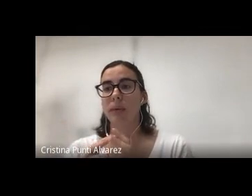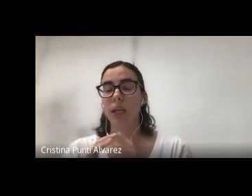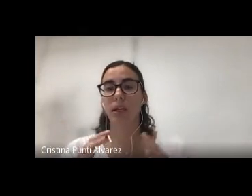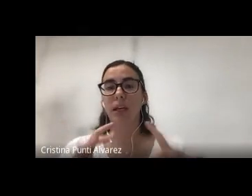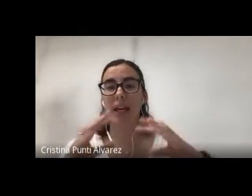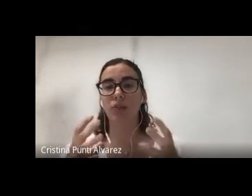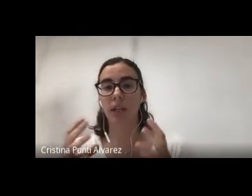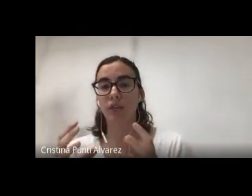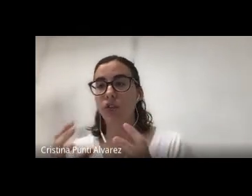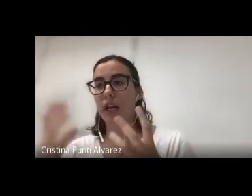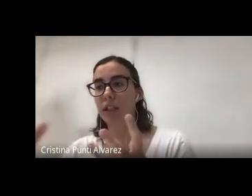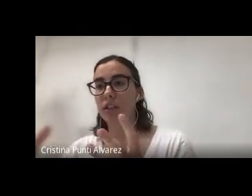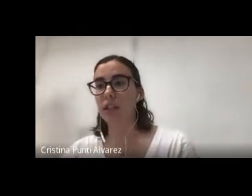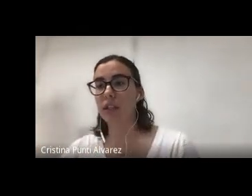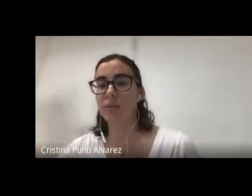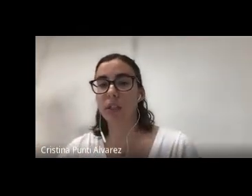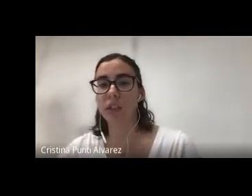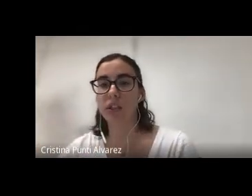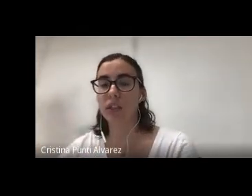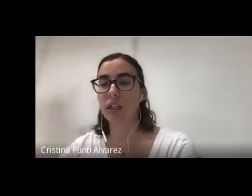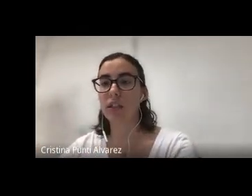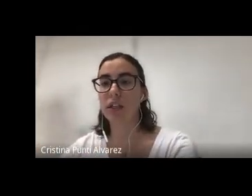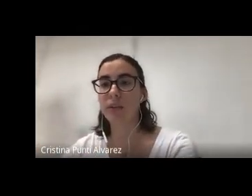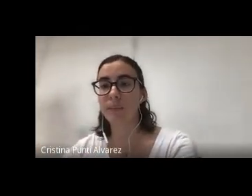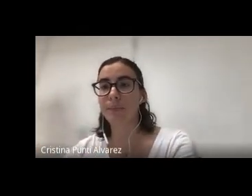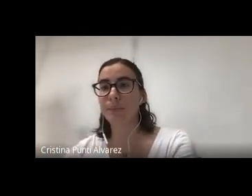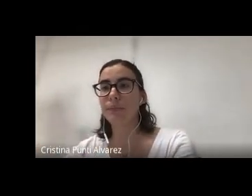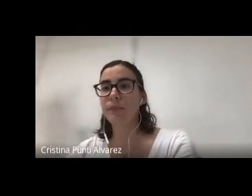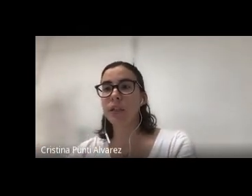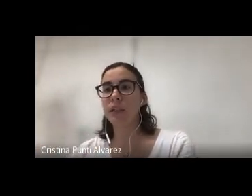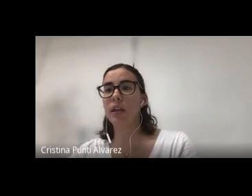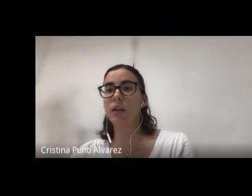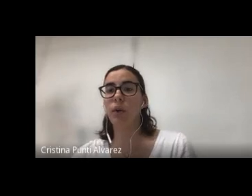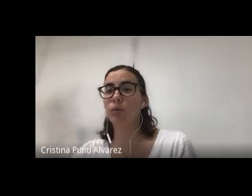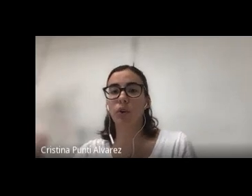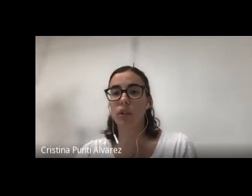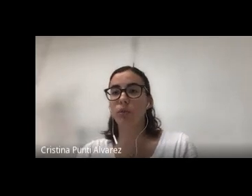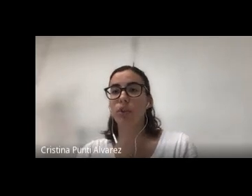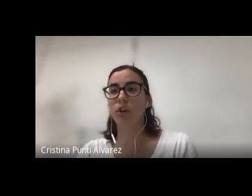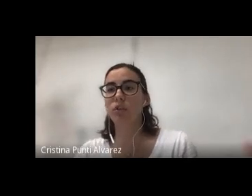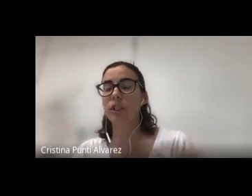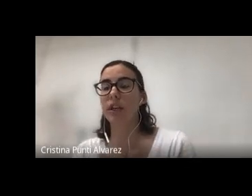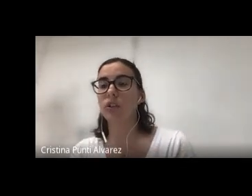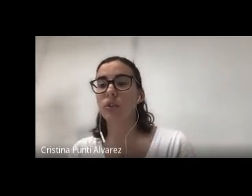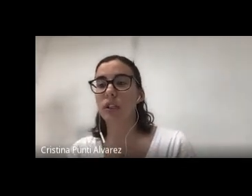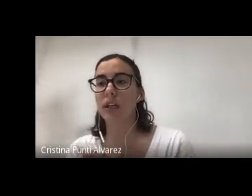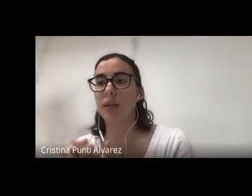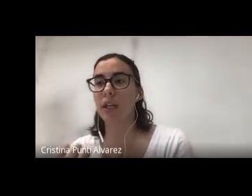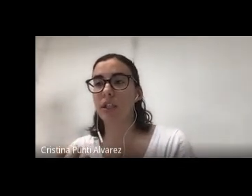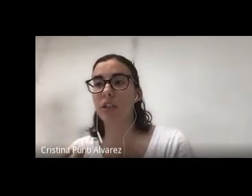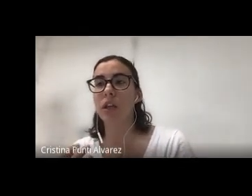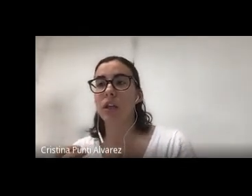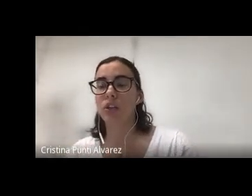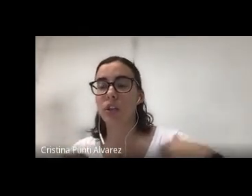the available hand tracking functionalities that it's built in this headset. Then when working with Oculus, in general, you need a